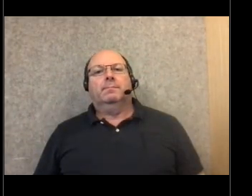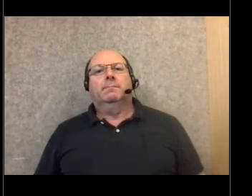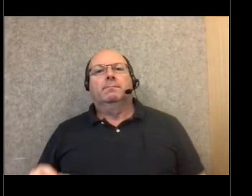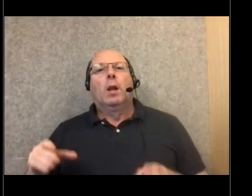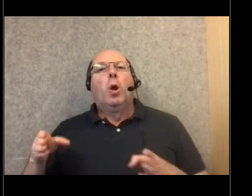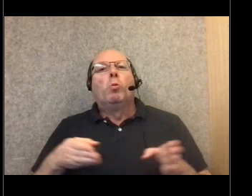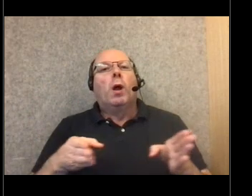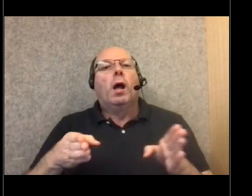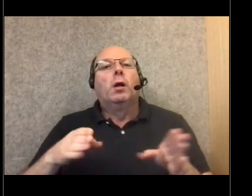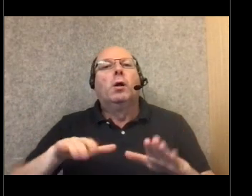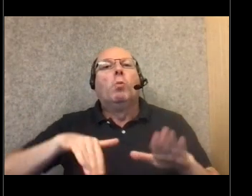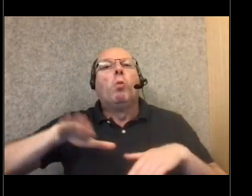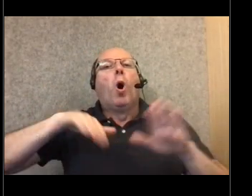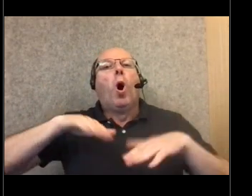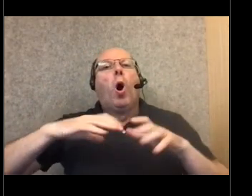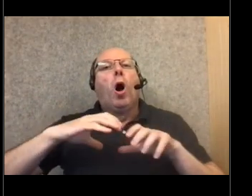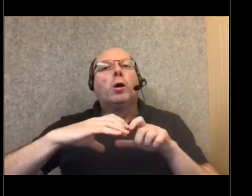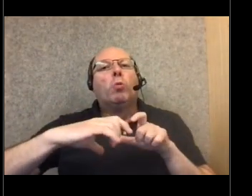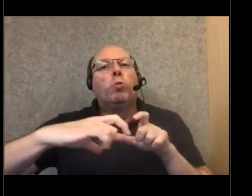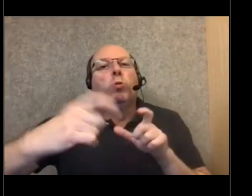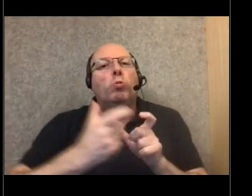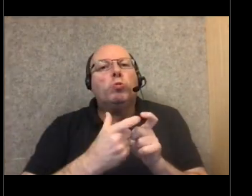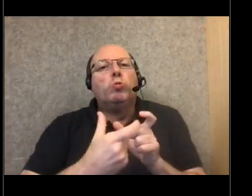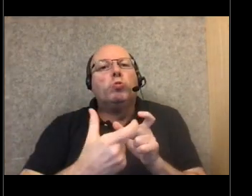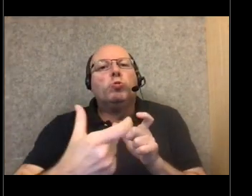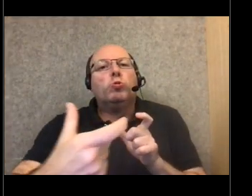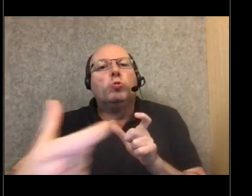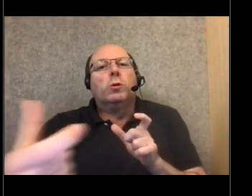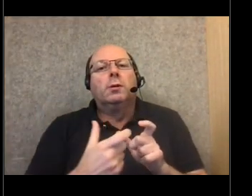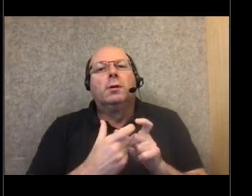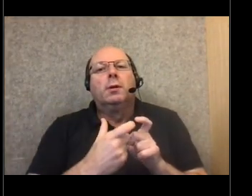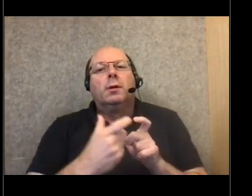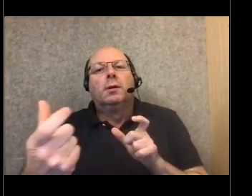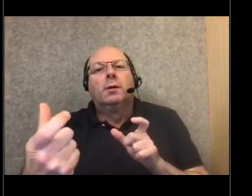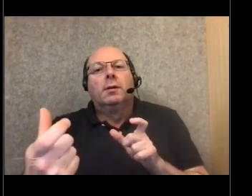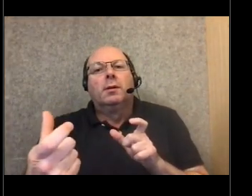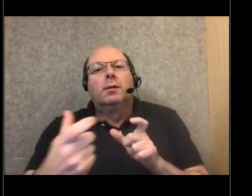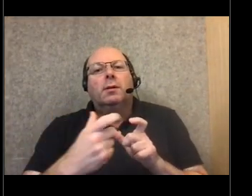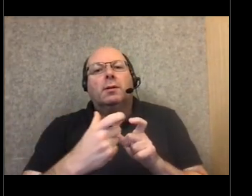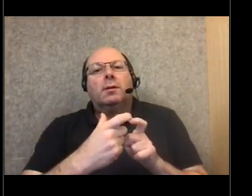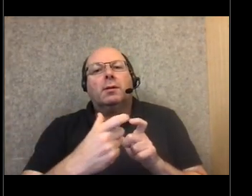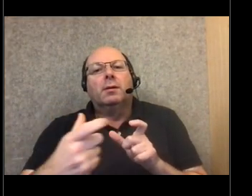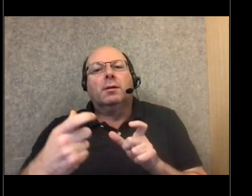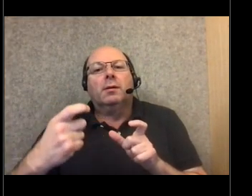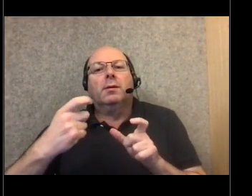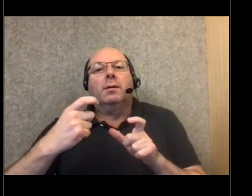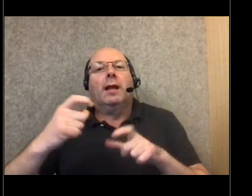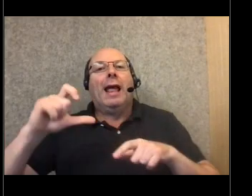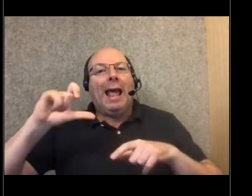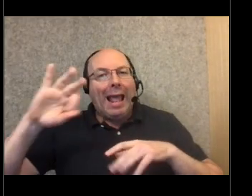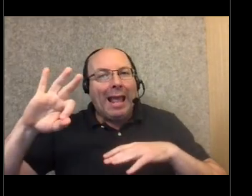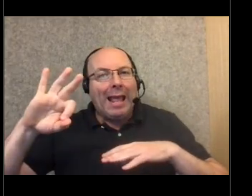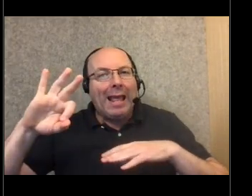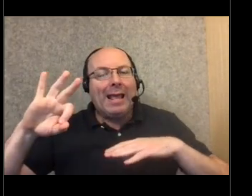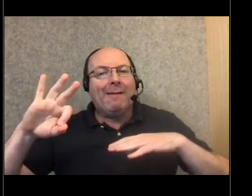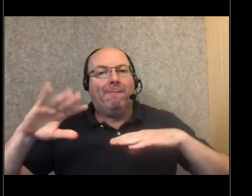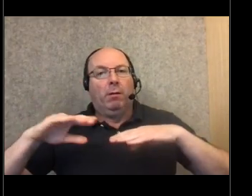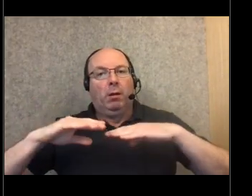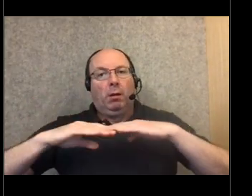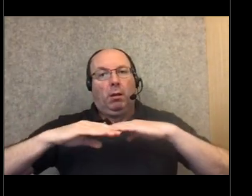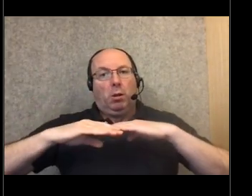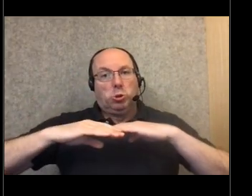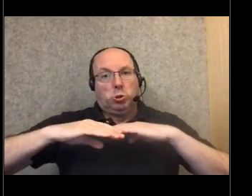Walks that are part of an accessible route become ramps when their slope exceeds 5%